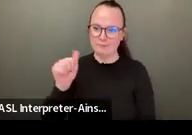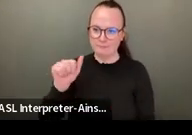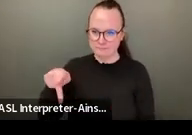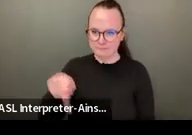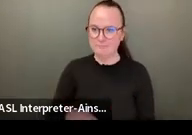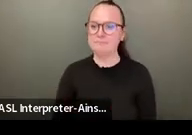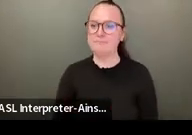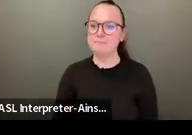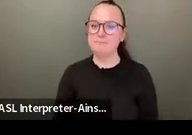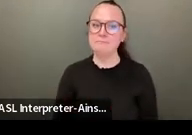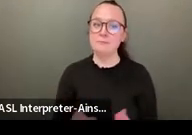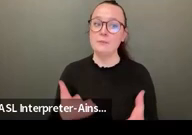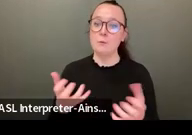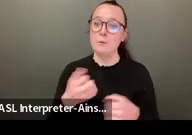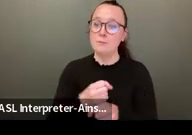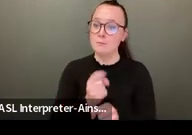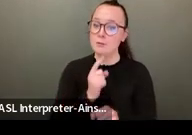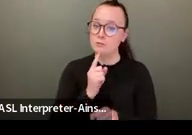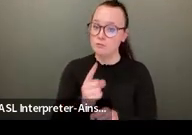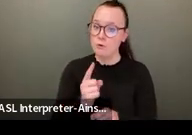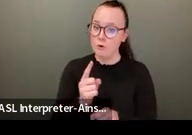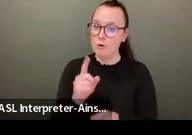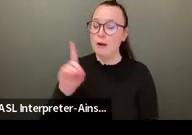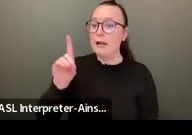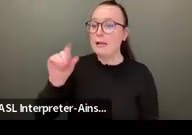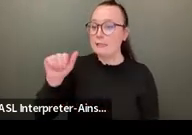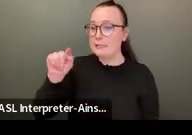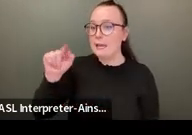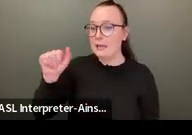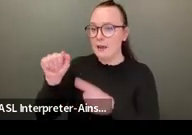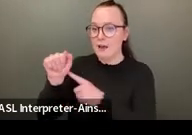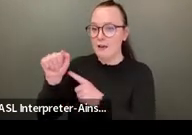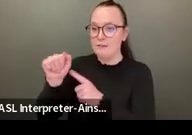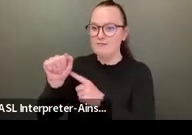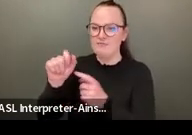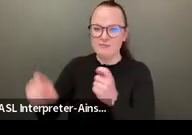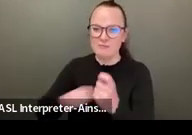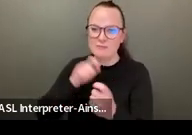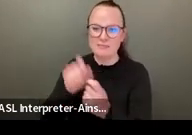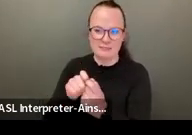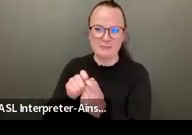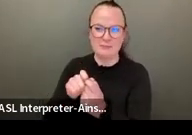we want to make sure that it's data, really specific data.